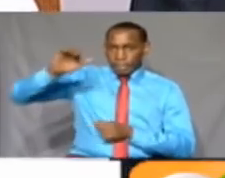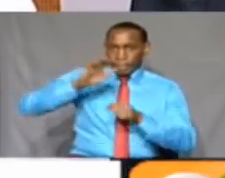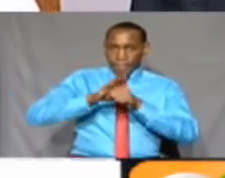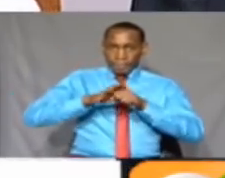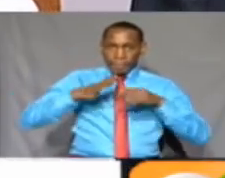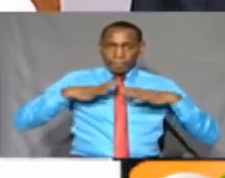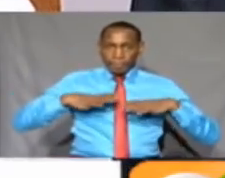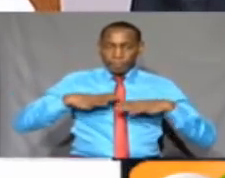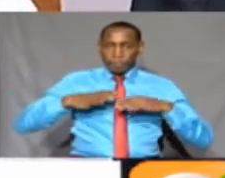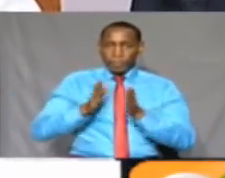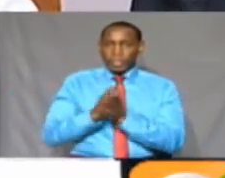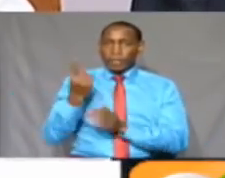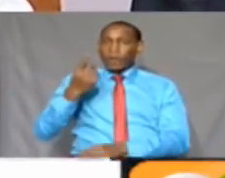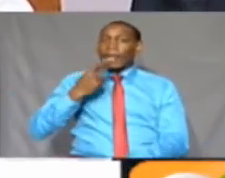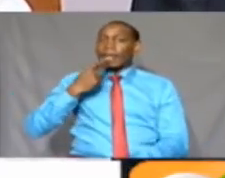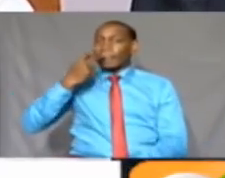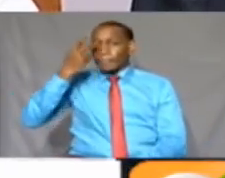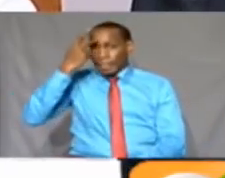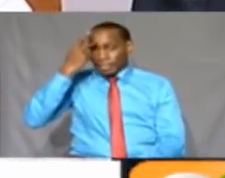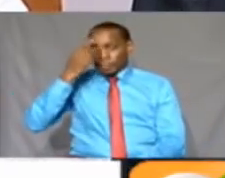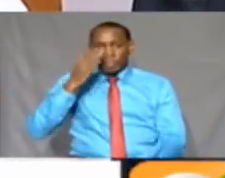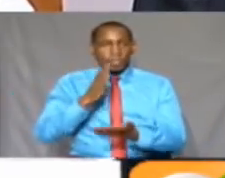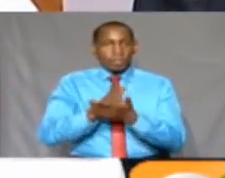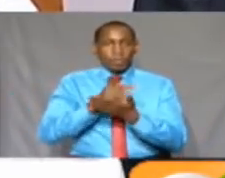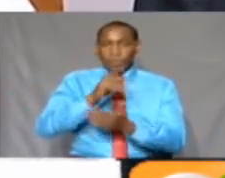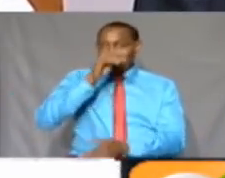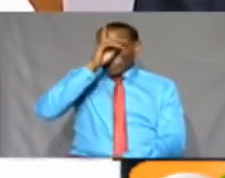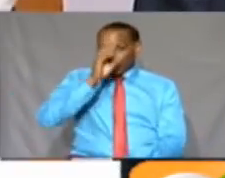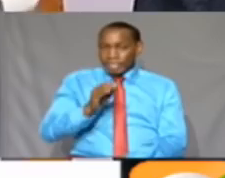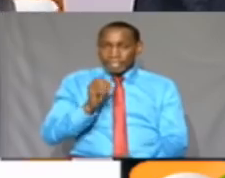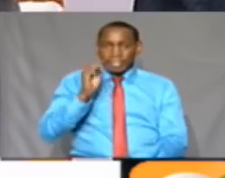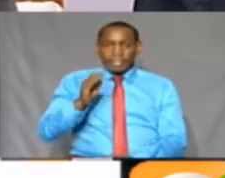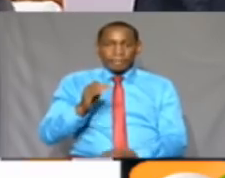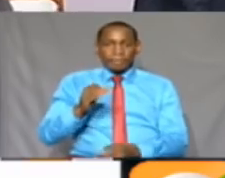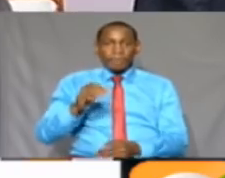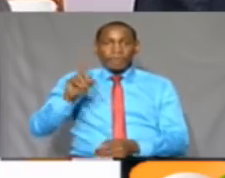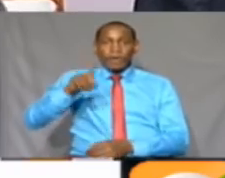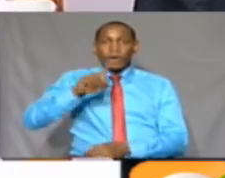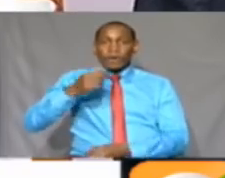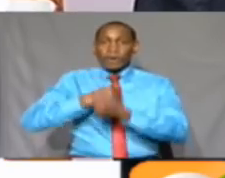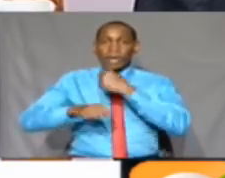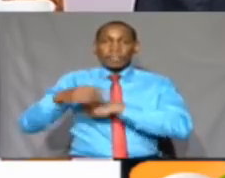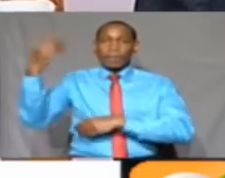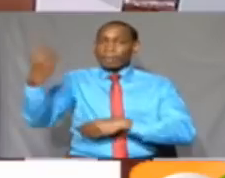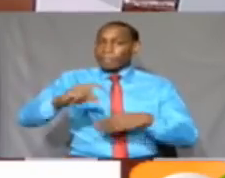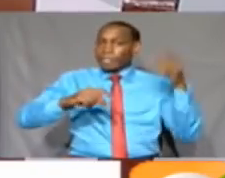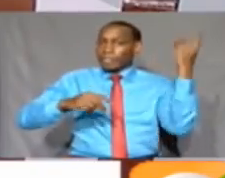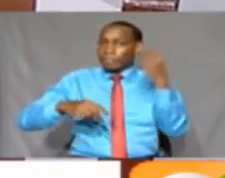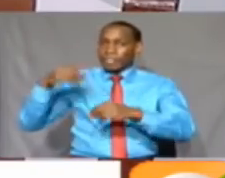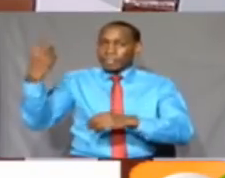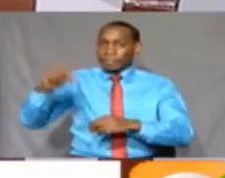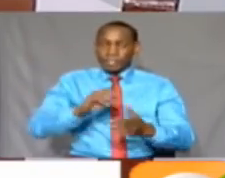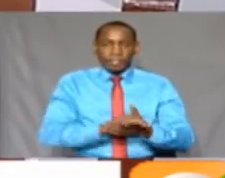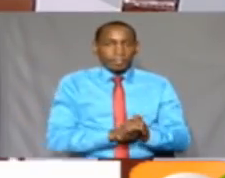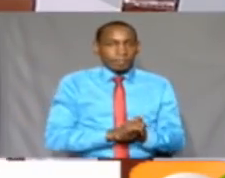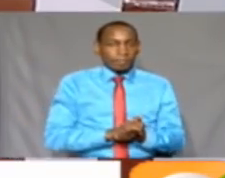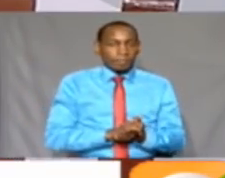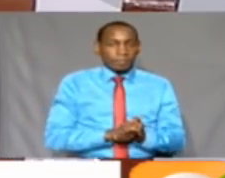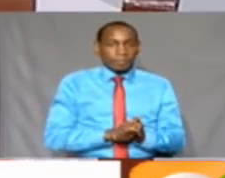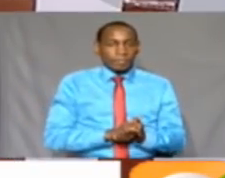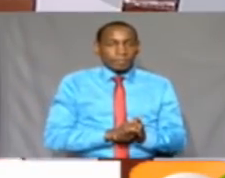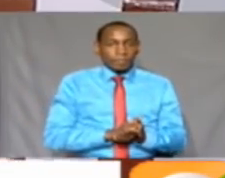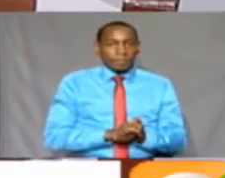a single parent. It was no joke. If you got out of line, you know, pow! If you get out of line, you are brought. So